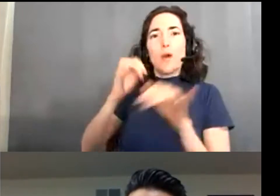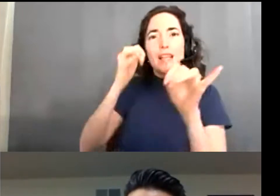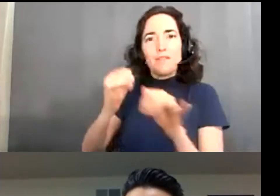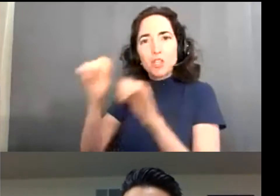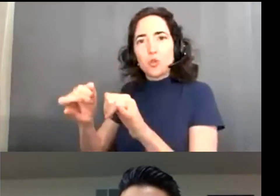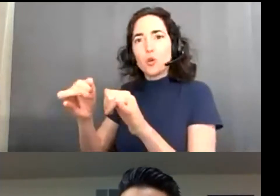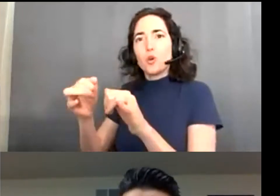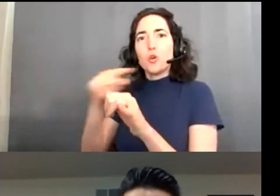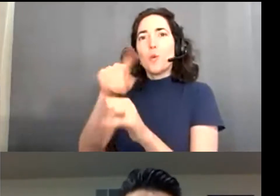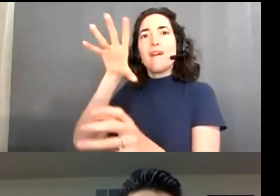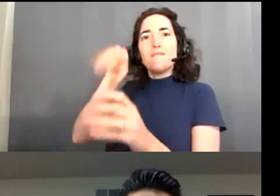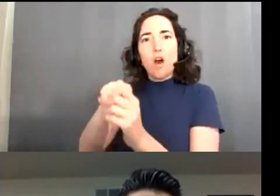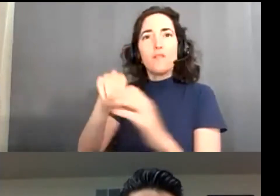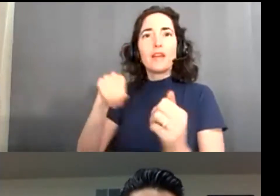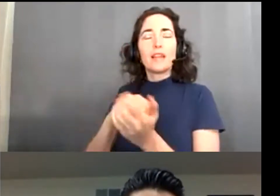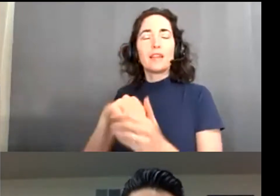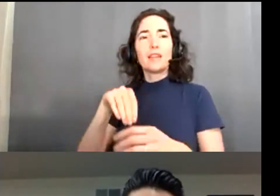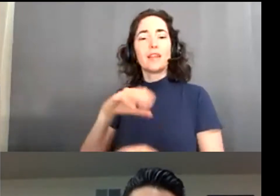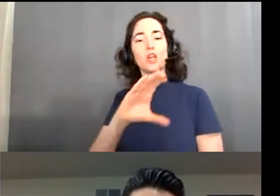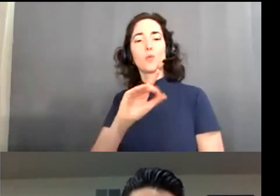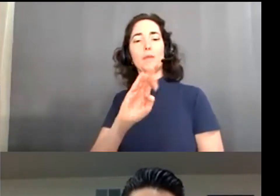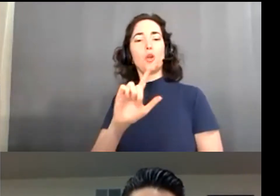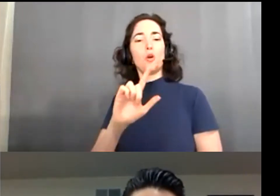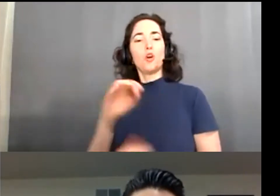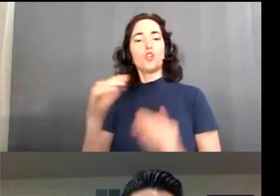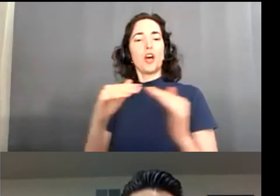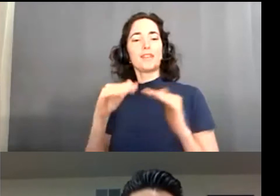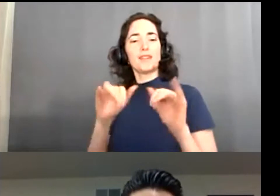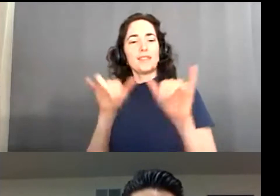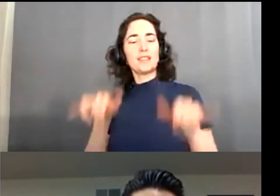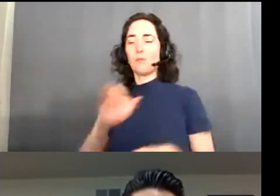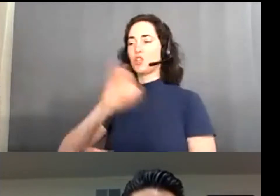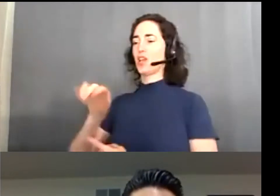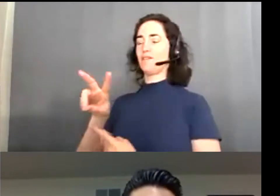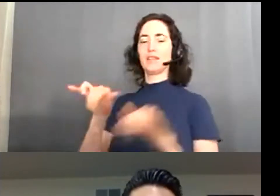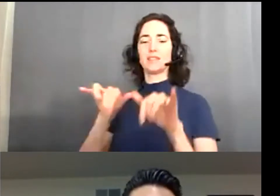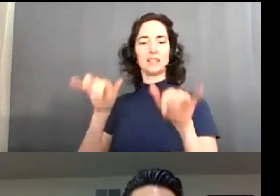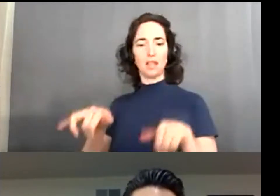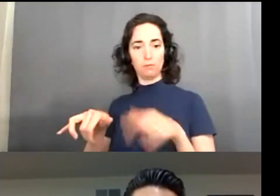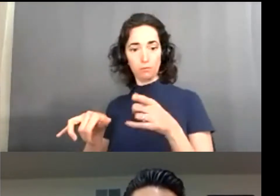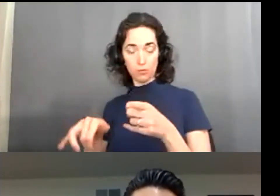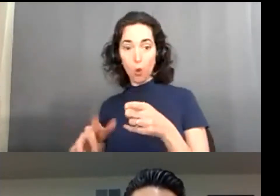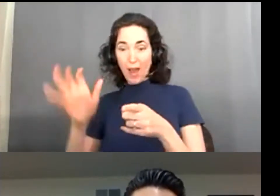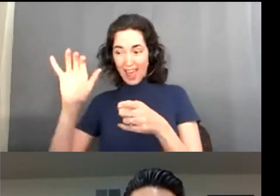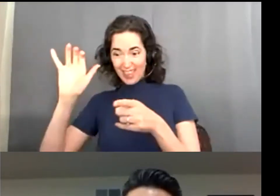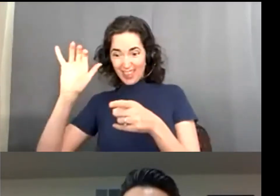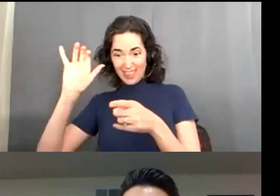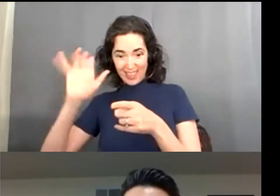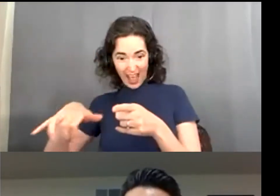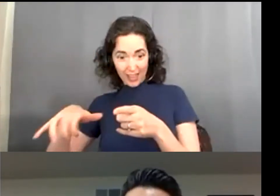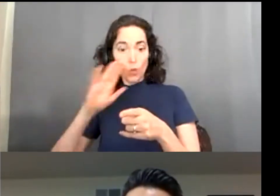participating or involved in the criminal justice system, the juvenile justice system. Would this allow the opportunity